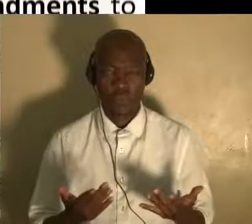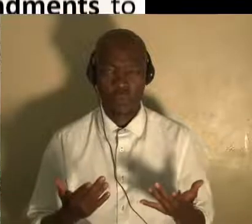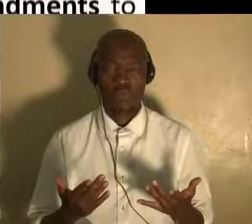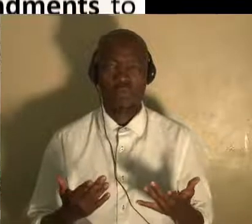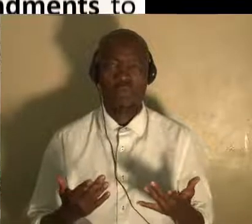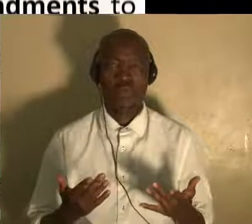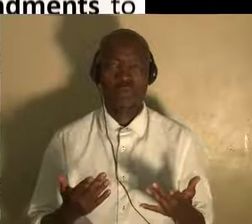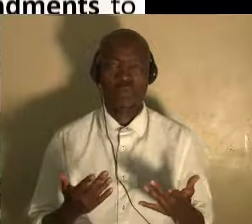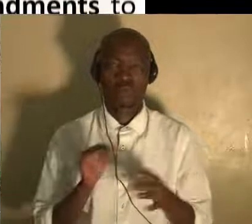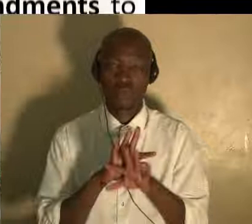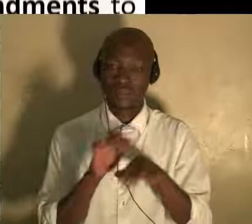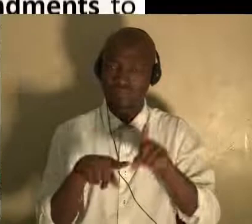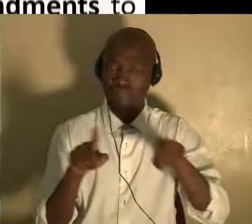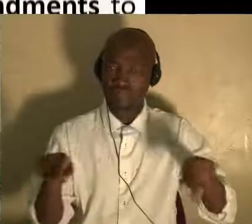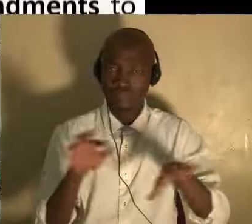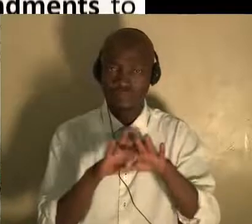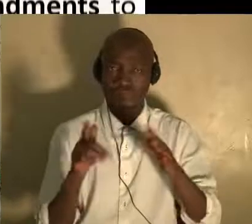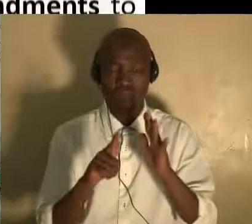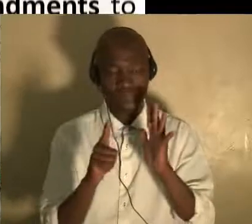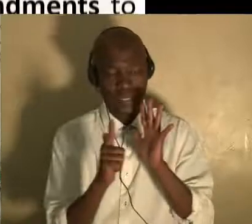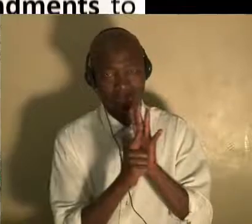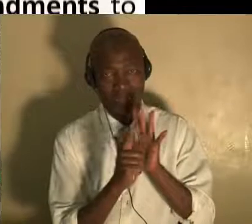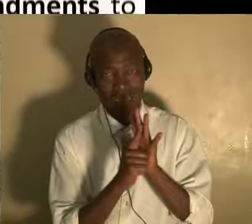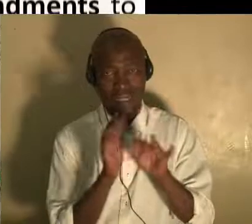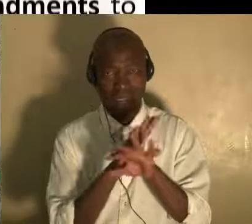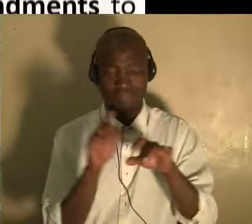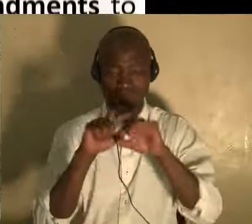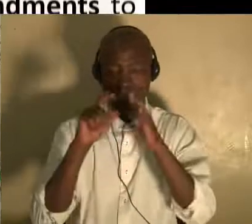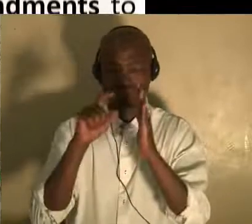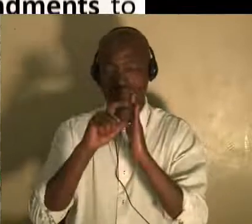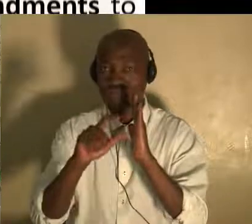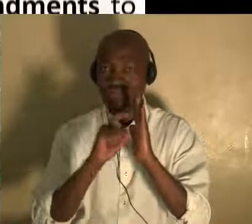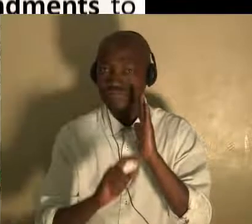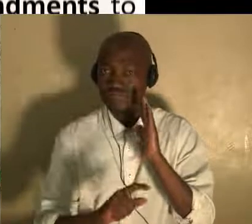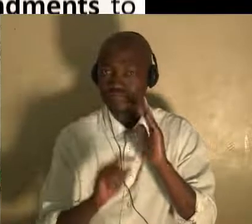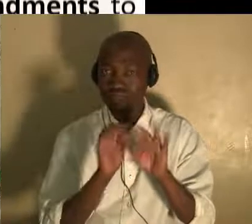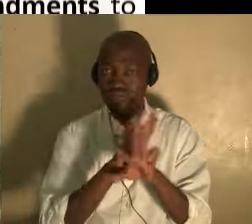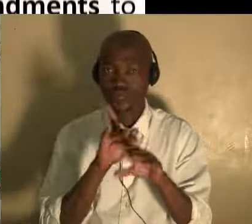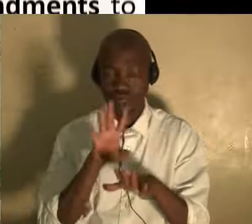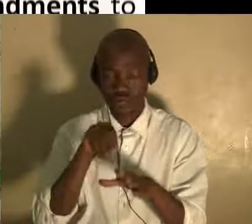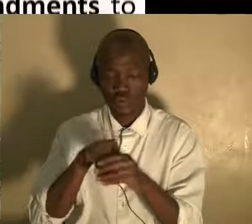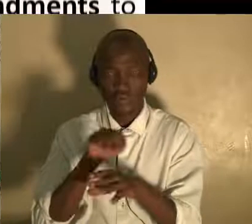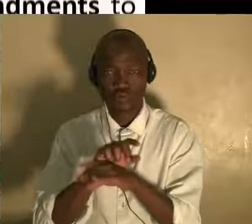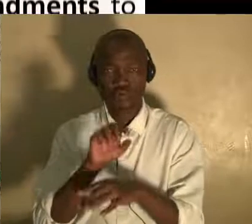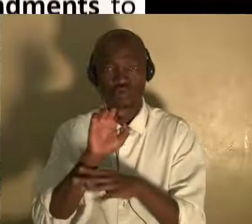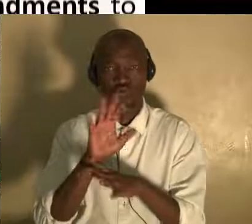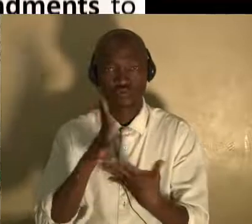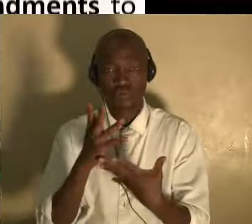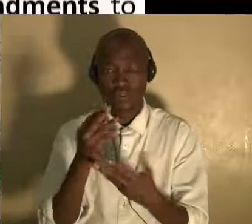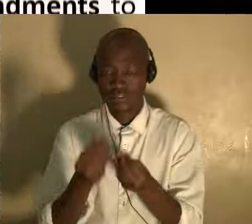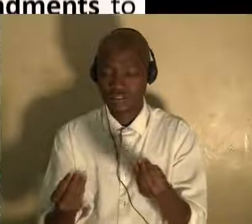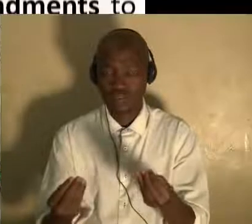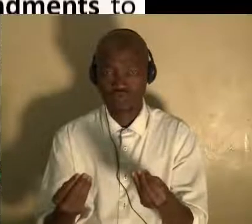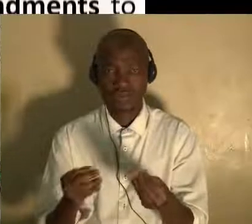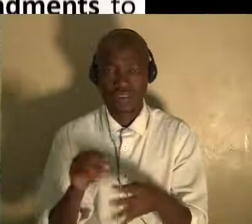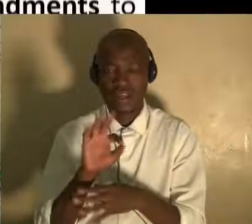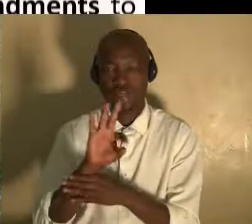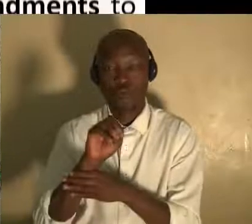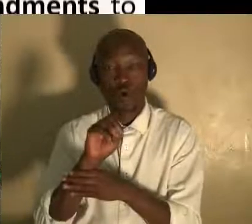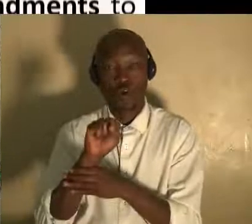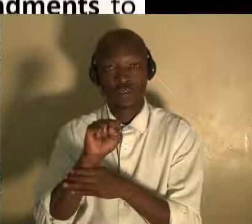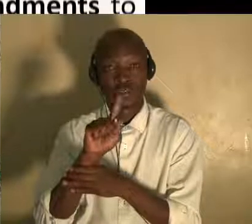these comprehensive legal clauses will contribute to the foster care system. the foster